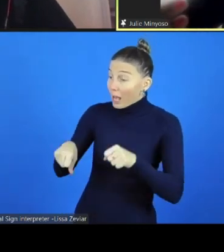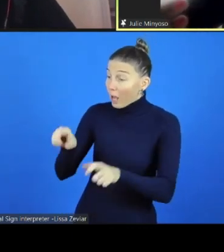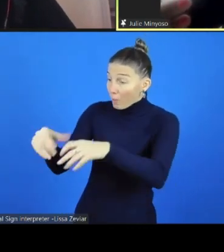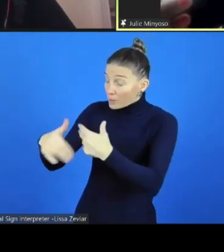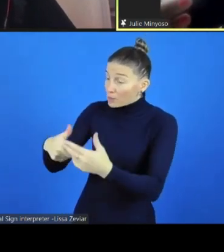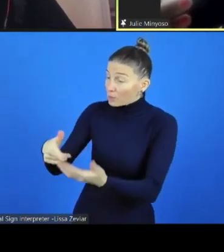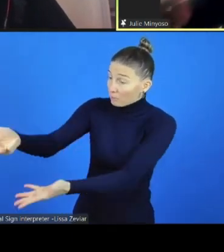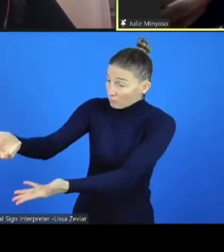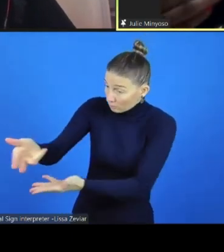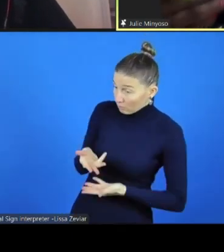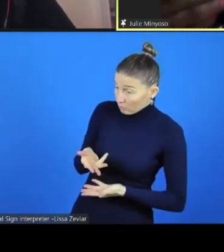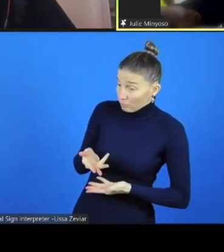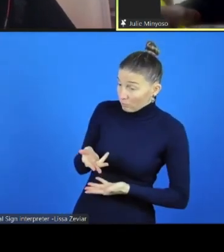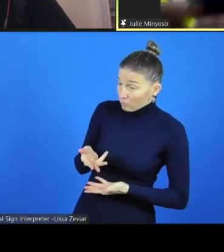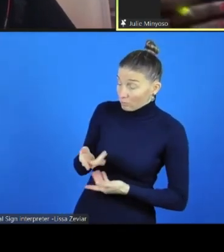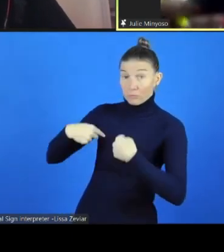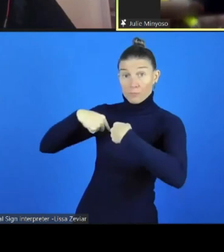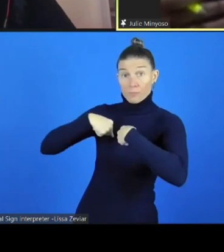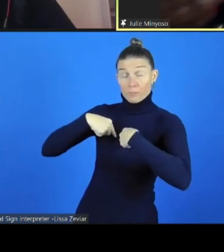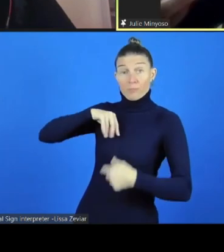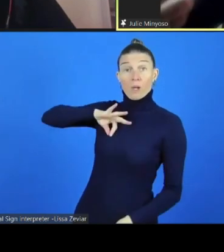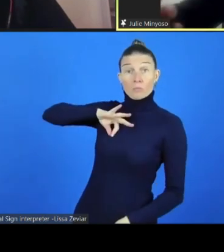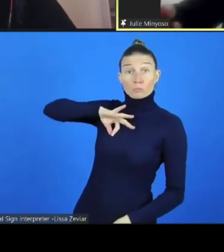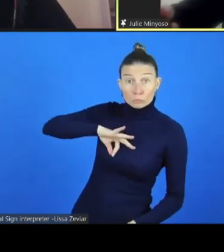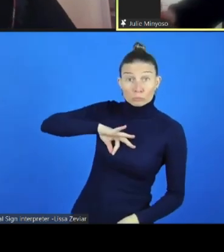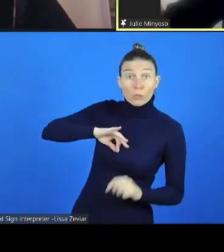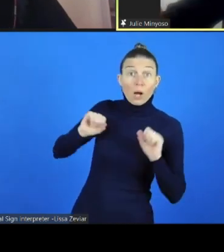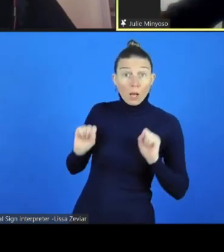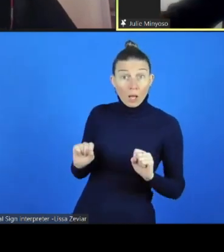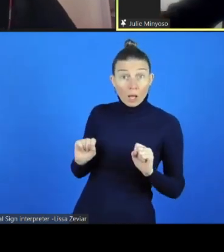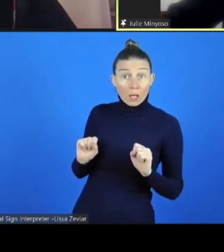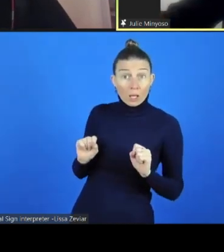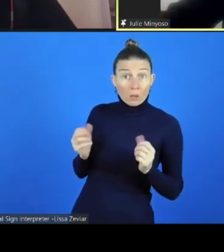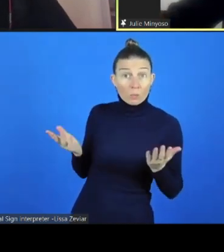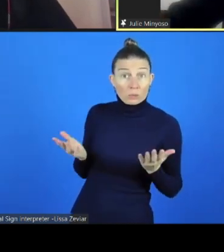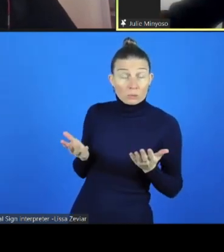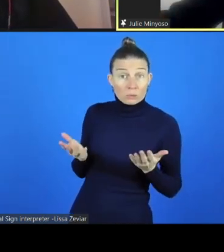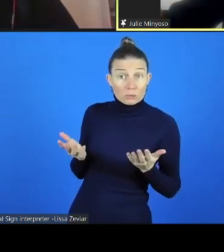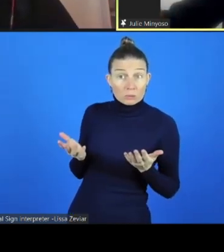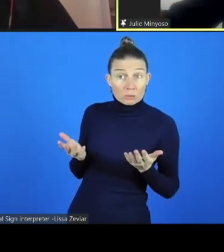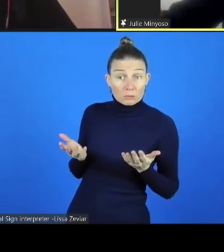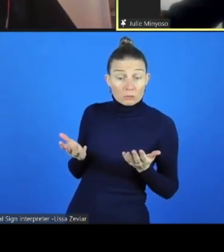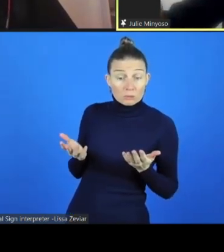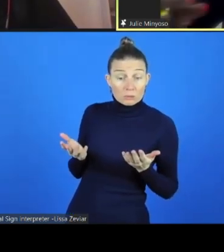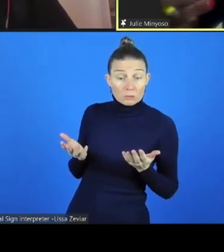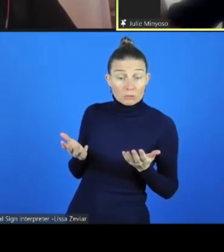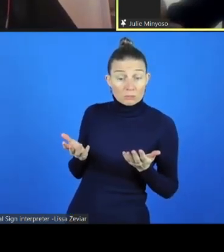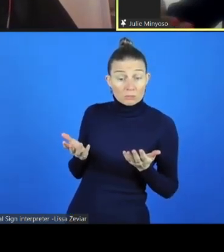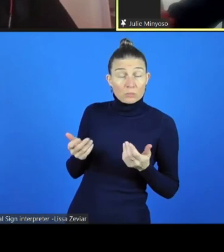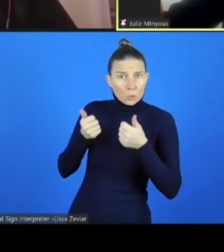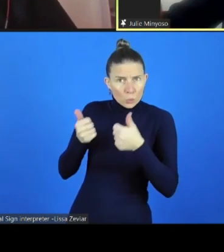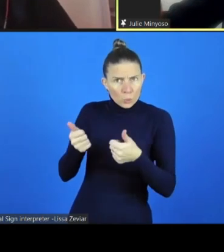benefits as an employer can I be able to get, you know, when I engage persons with disabilities? And so